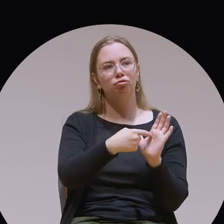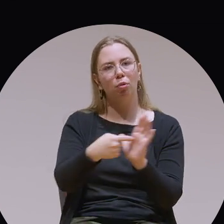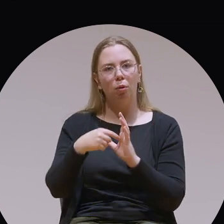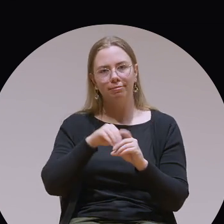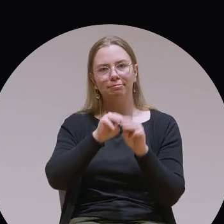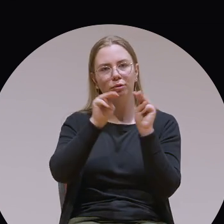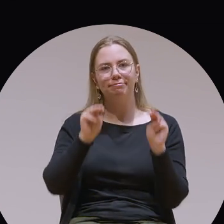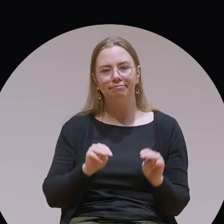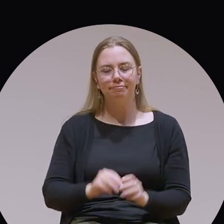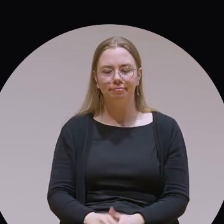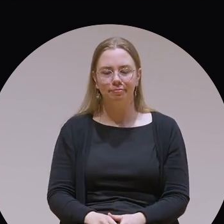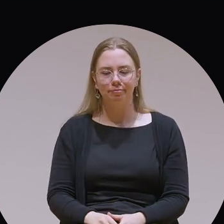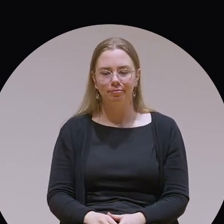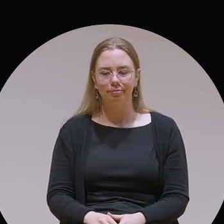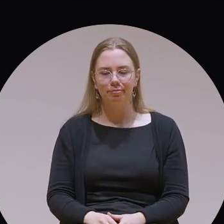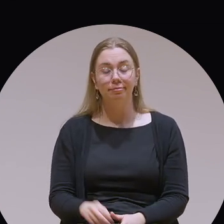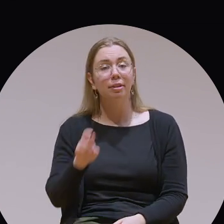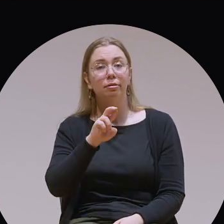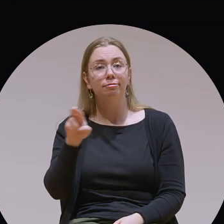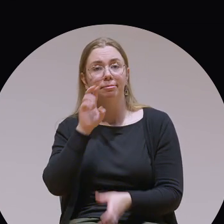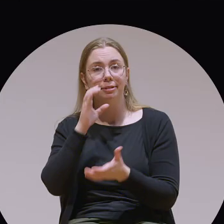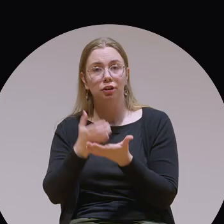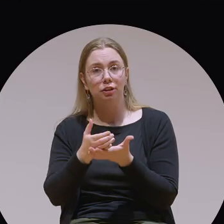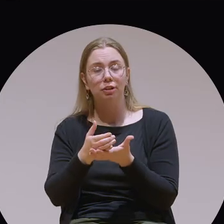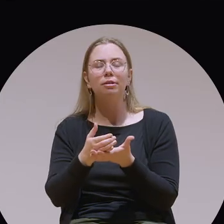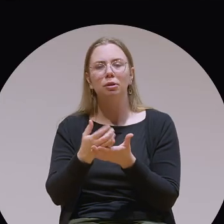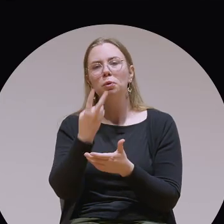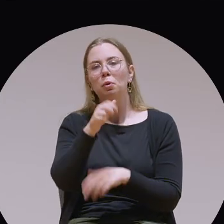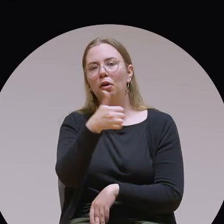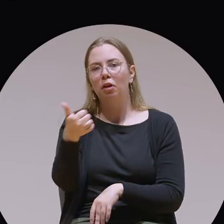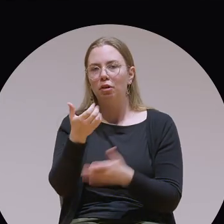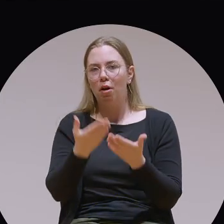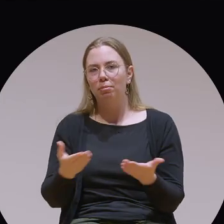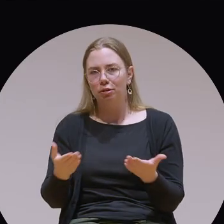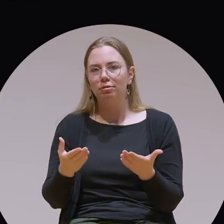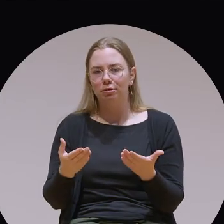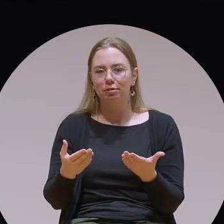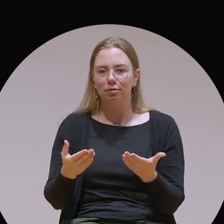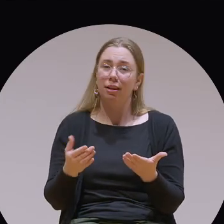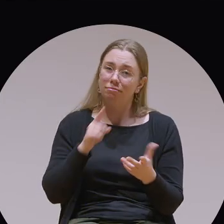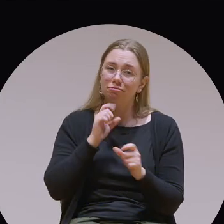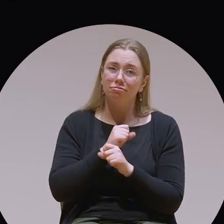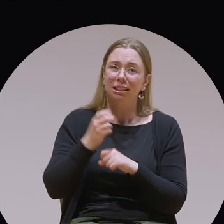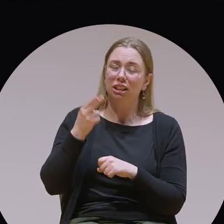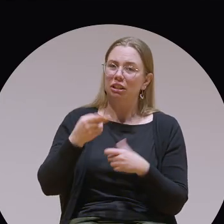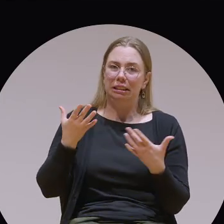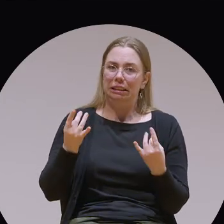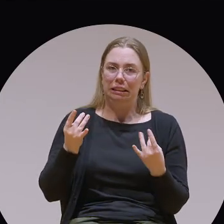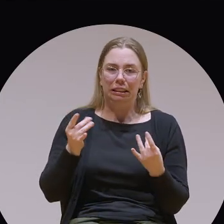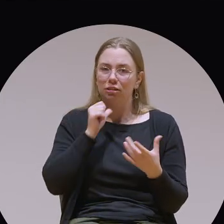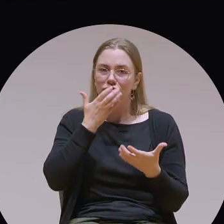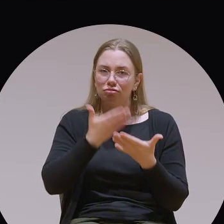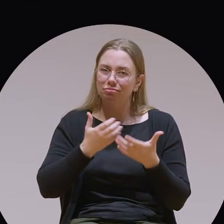collaboration. And on the right of the slide, two more objects which again turned out to be problematic. They are two